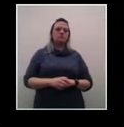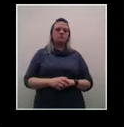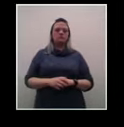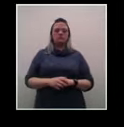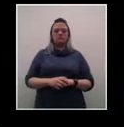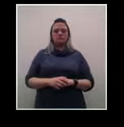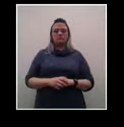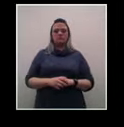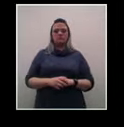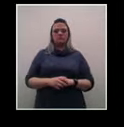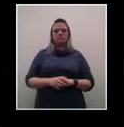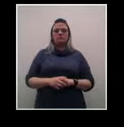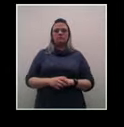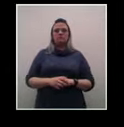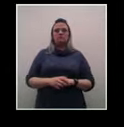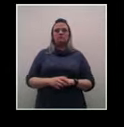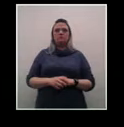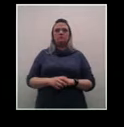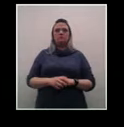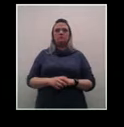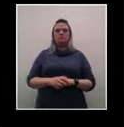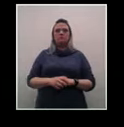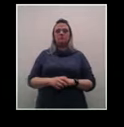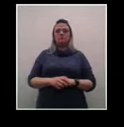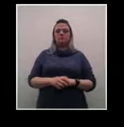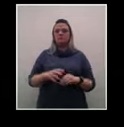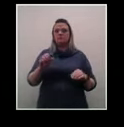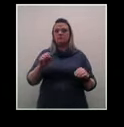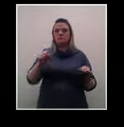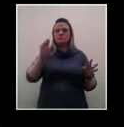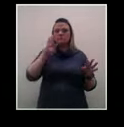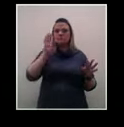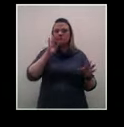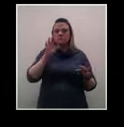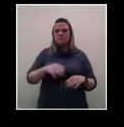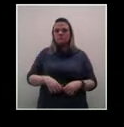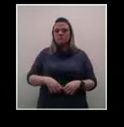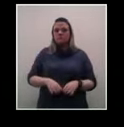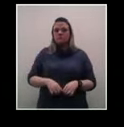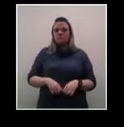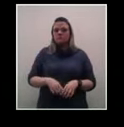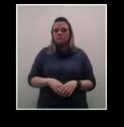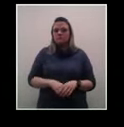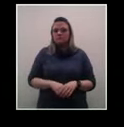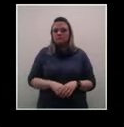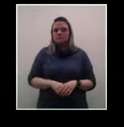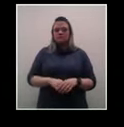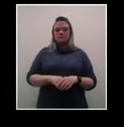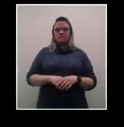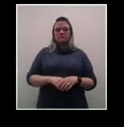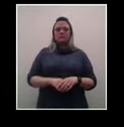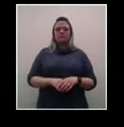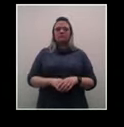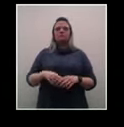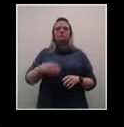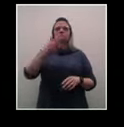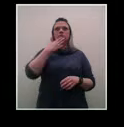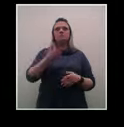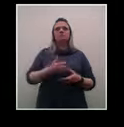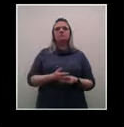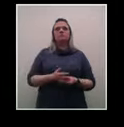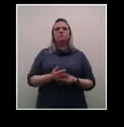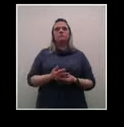WGRZ? Yes, hello. Go ahead, Dave. Oh, thank you very much, Mr.